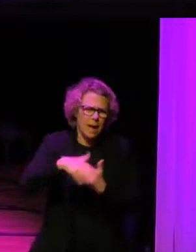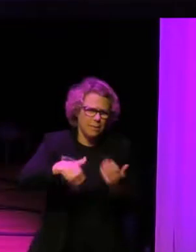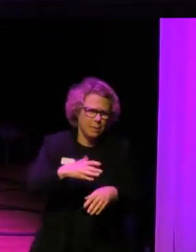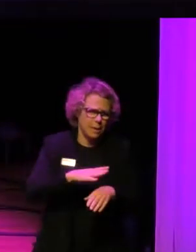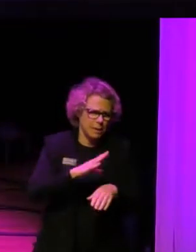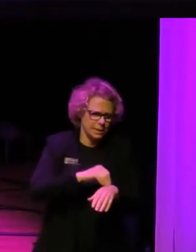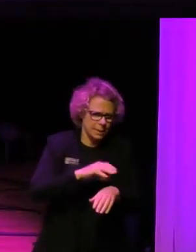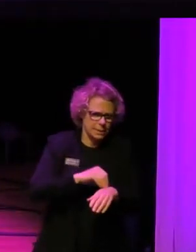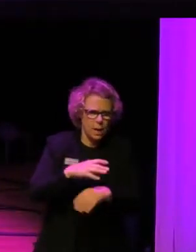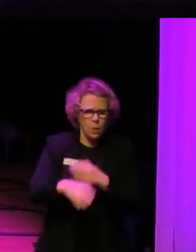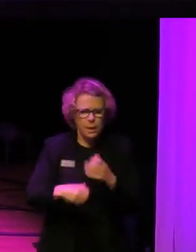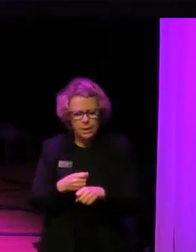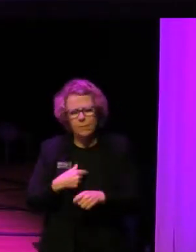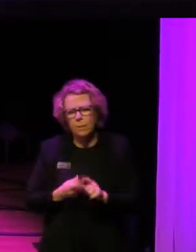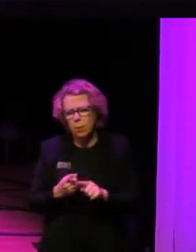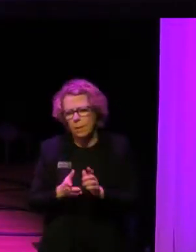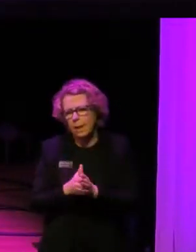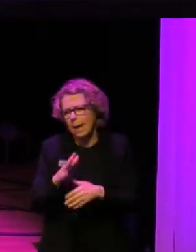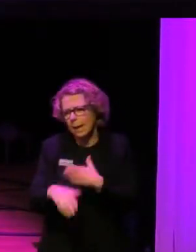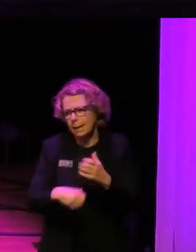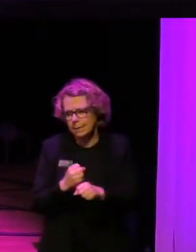start with the English one.